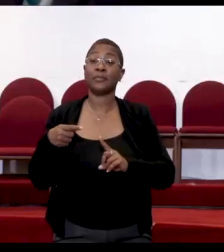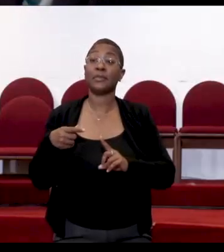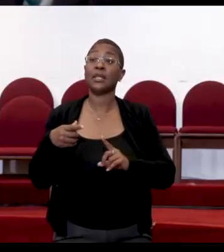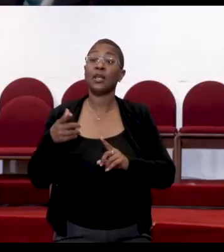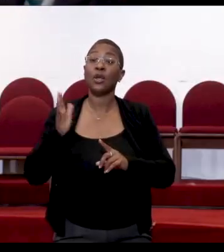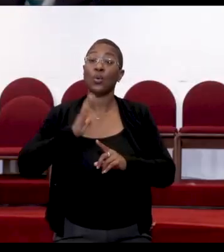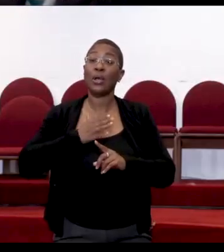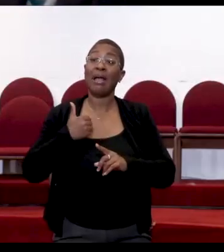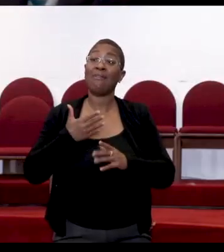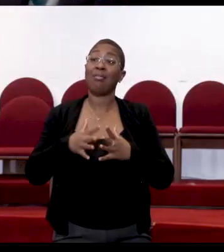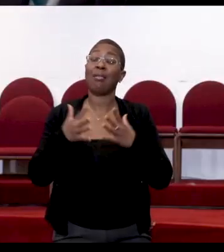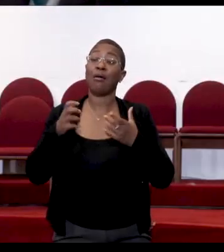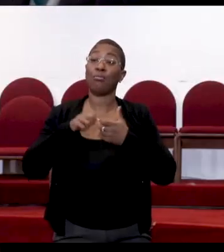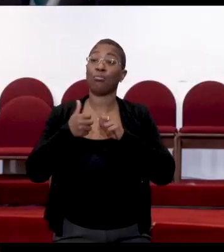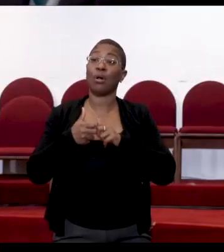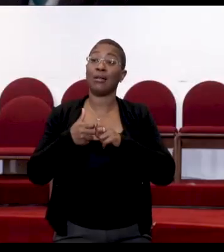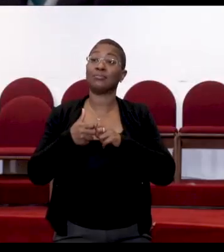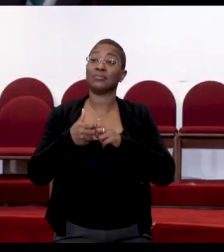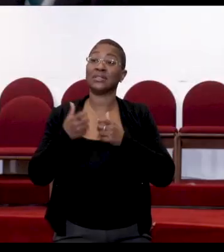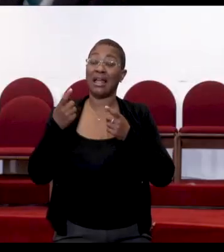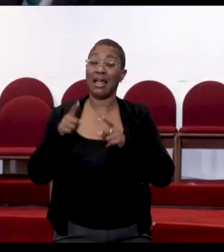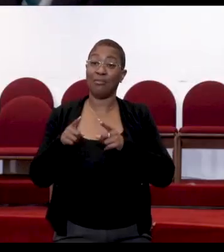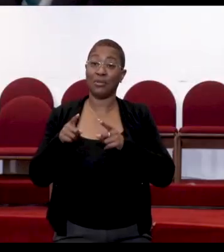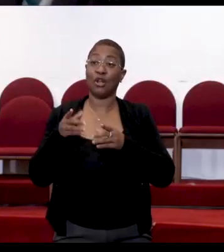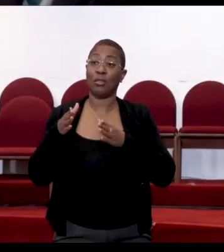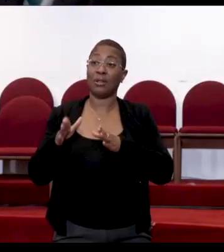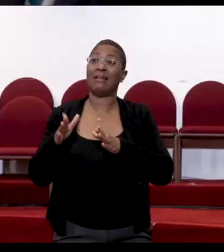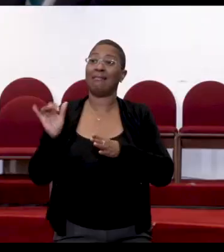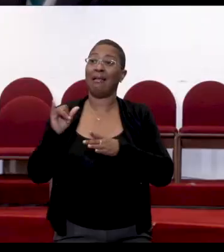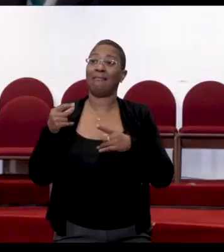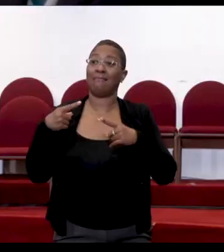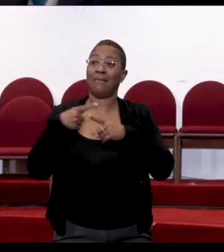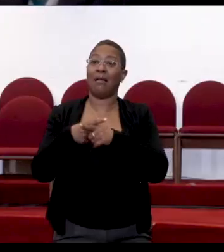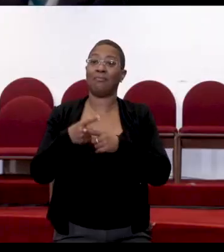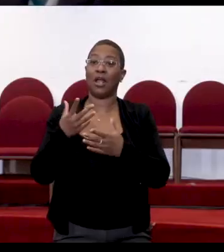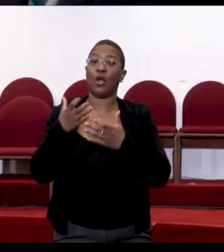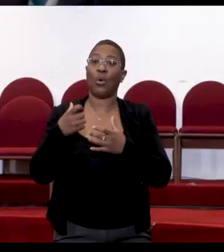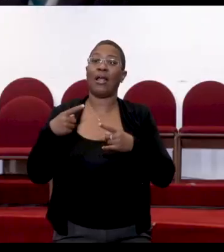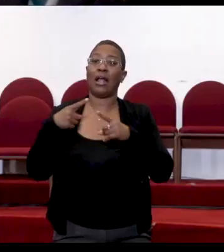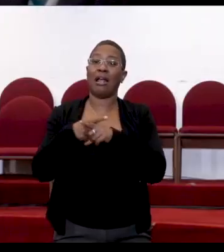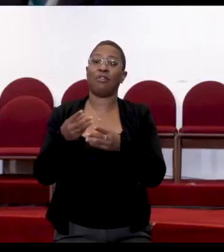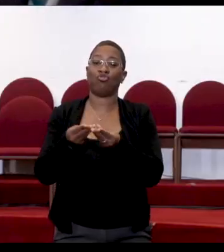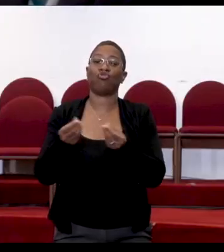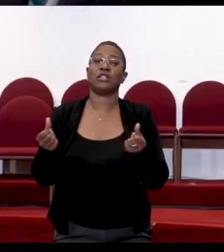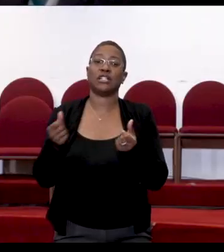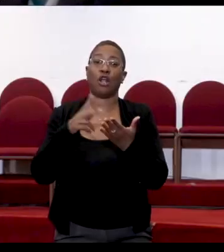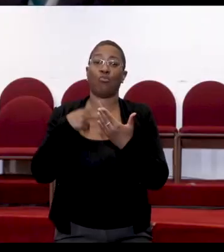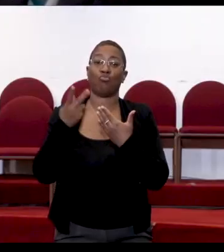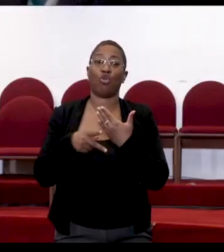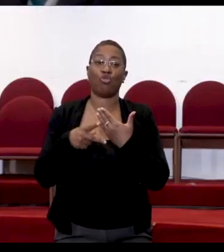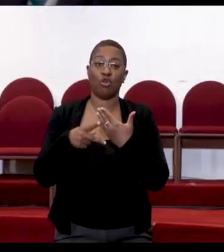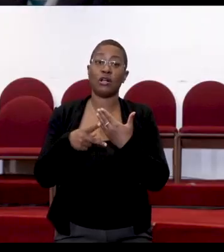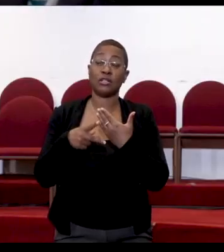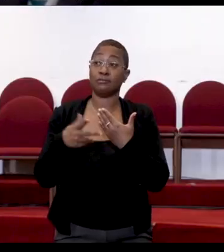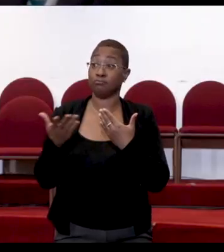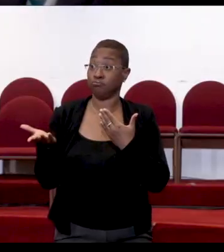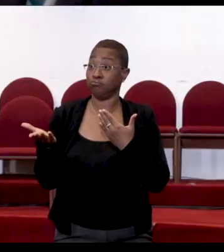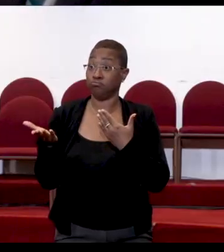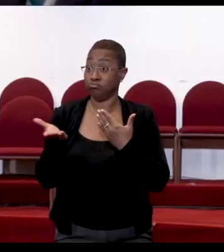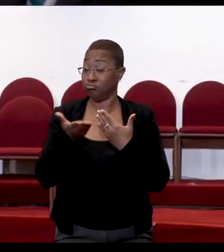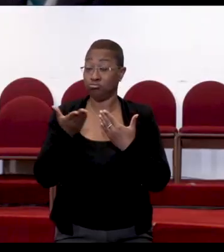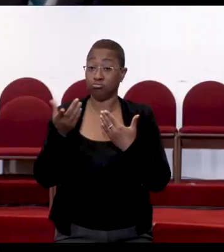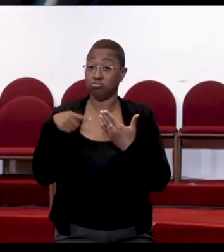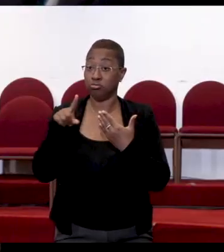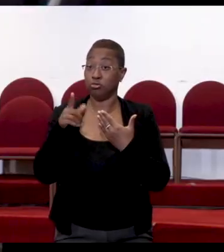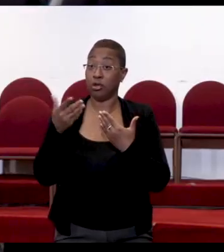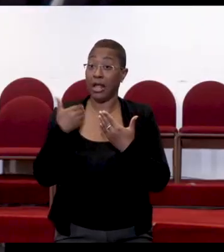problems on my block as far as conflict, and I would like some type of conflict resolution programs that we could probably have